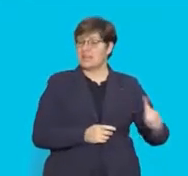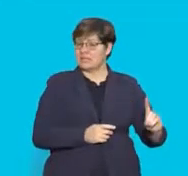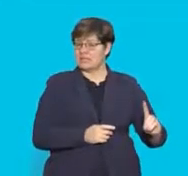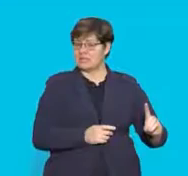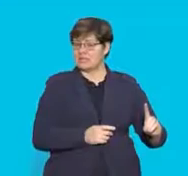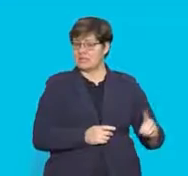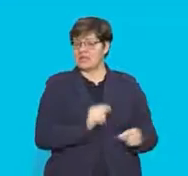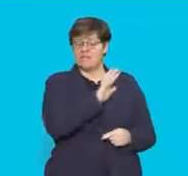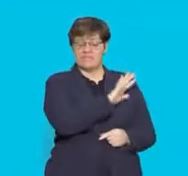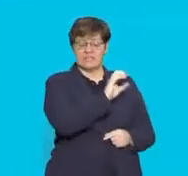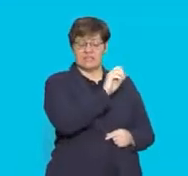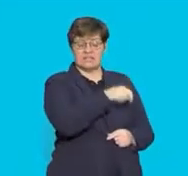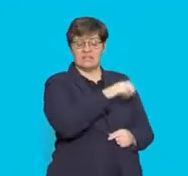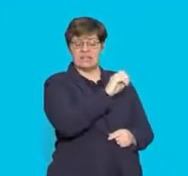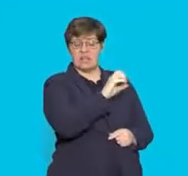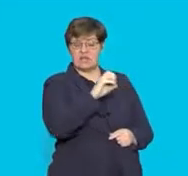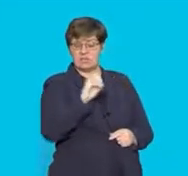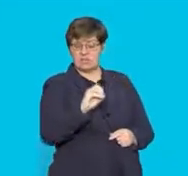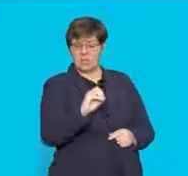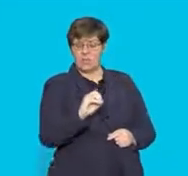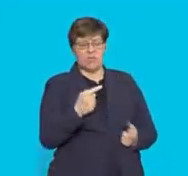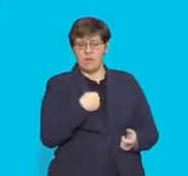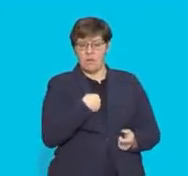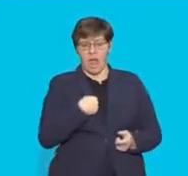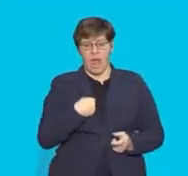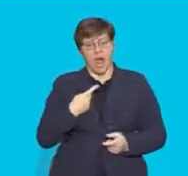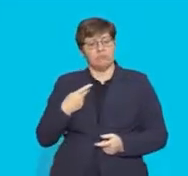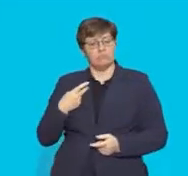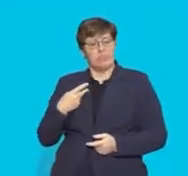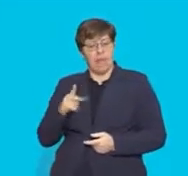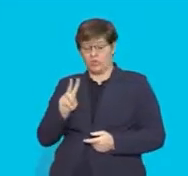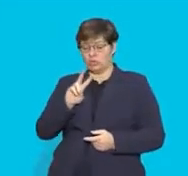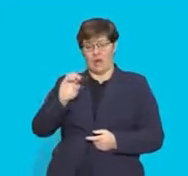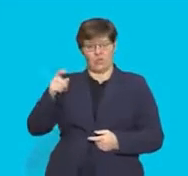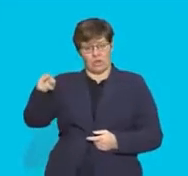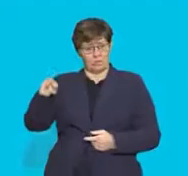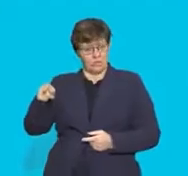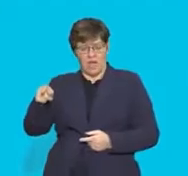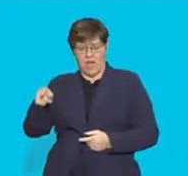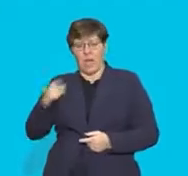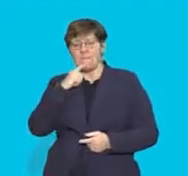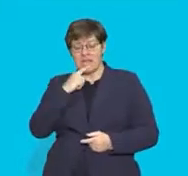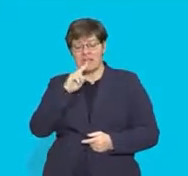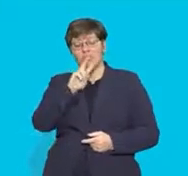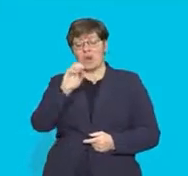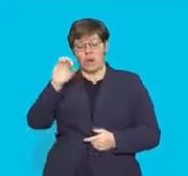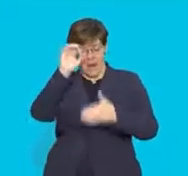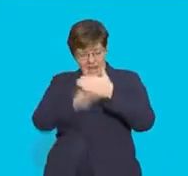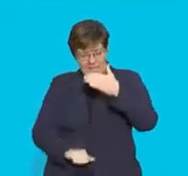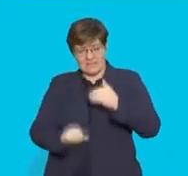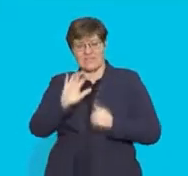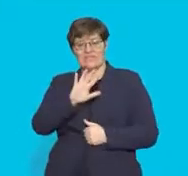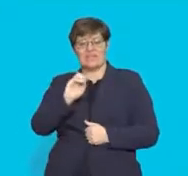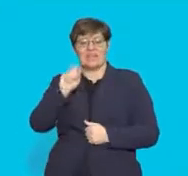Why are you debiting creditors control? Because you don't owe the dealer 200,000 anymore. You owe them 200,000 less